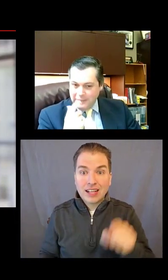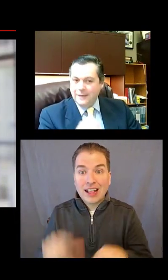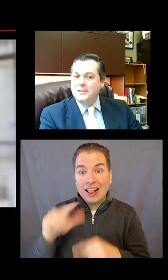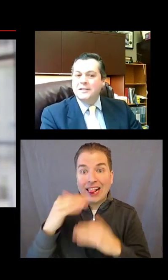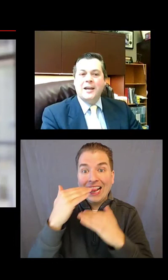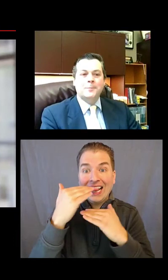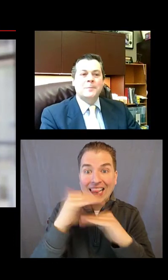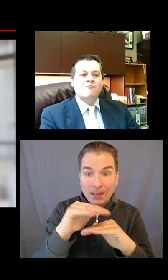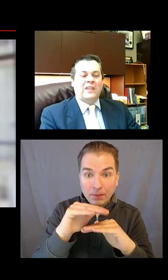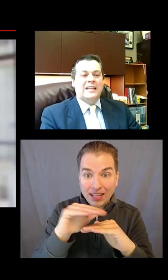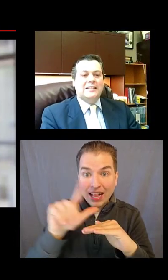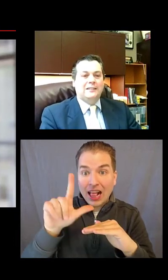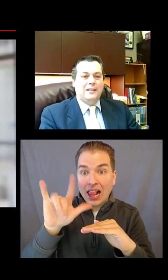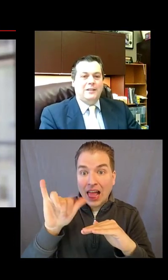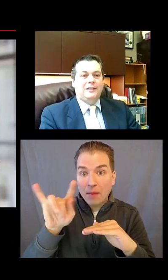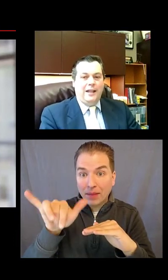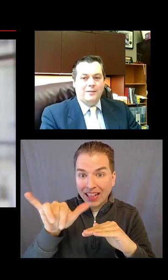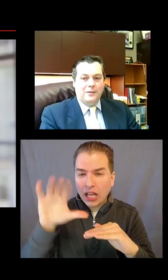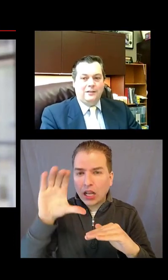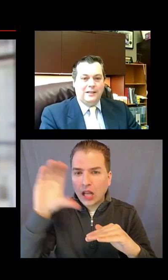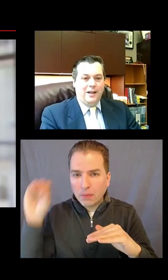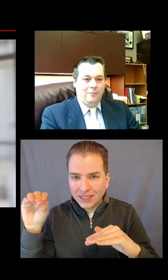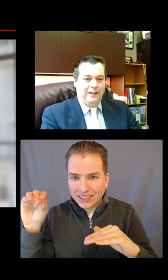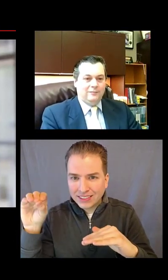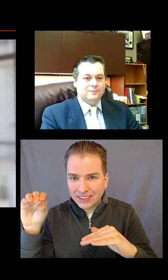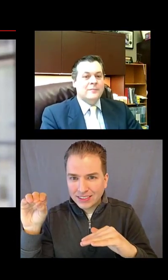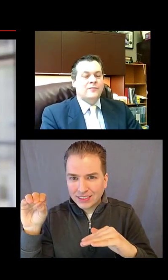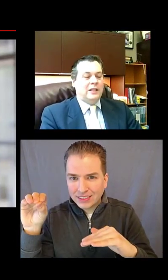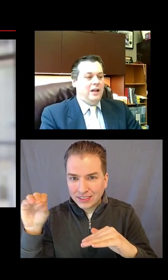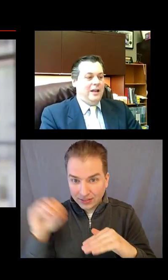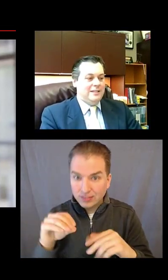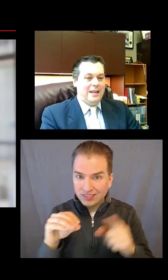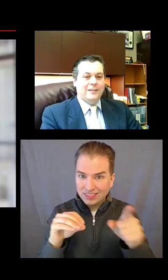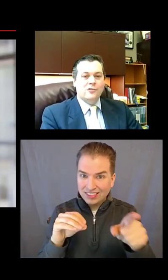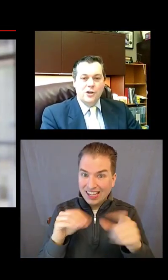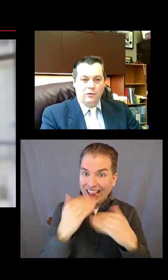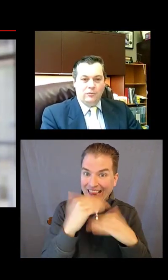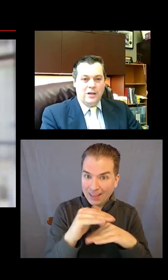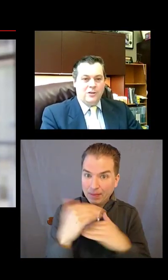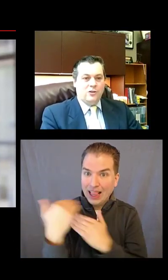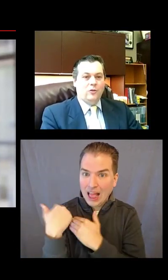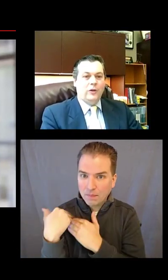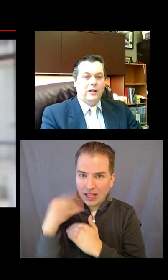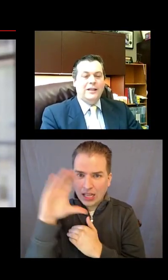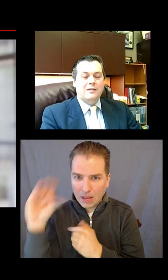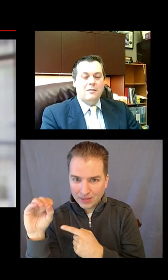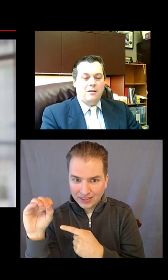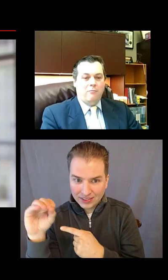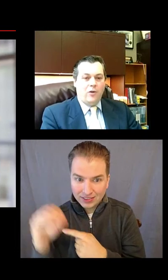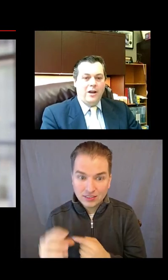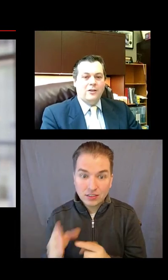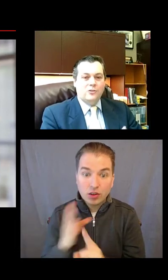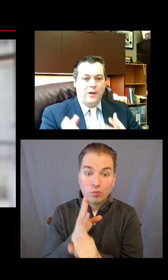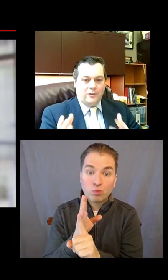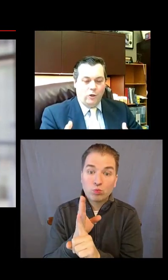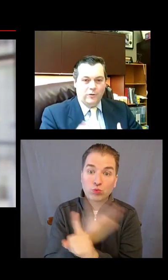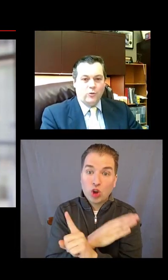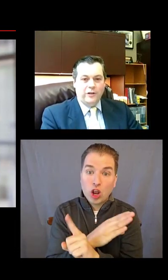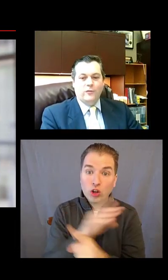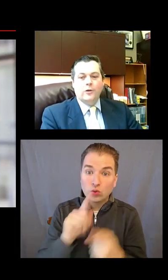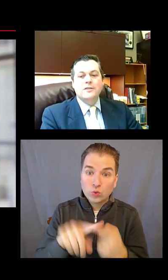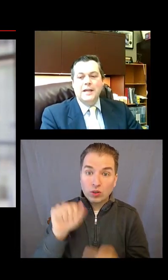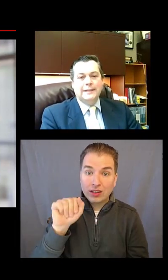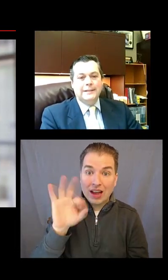that from time to time, is the limited liability company. I say they're new. So really, prior to